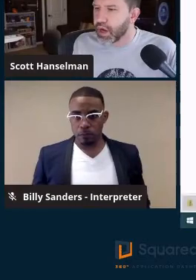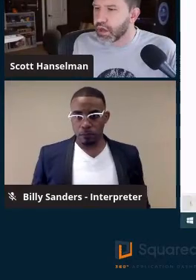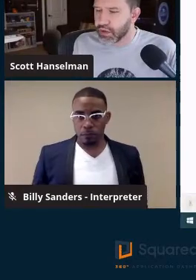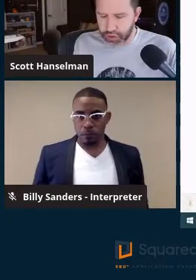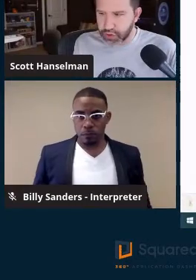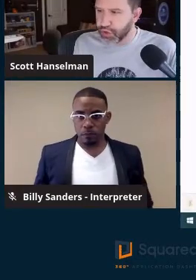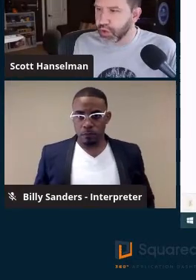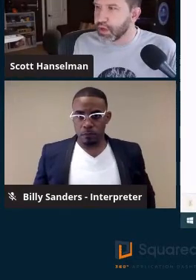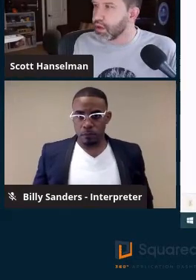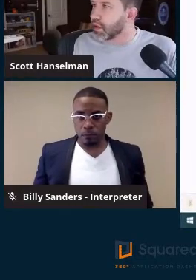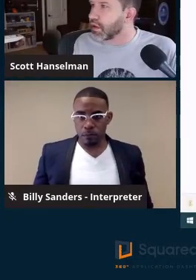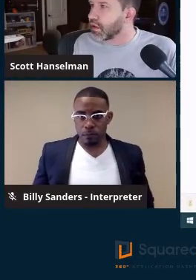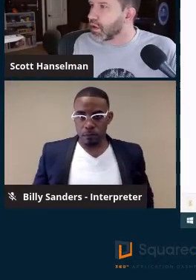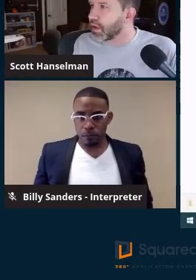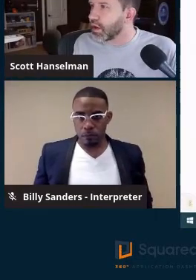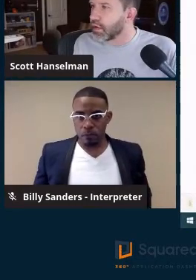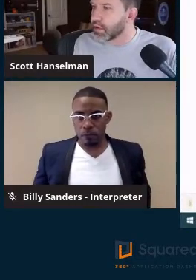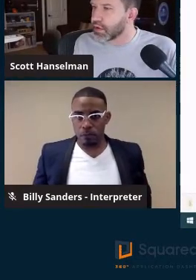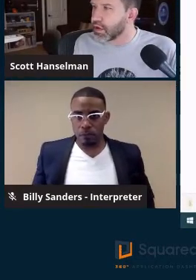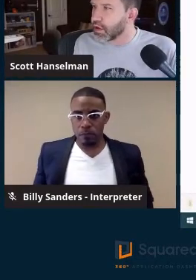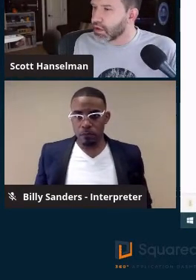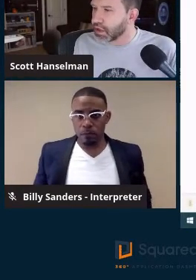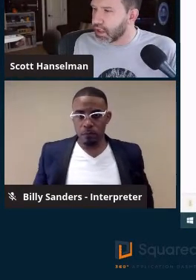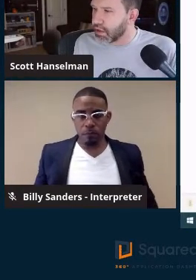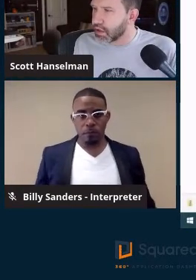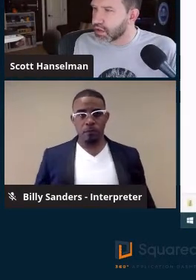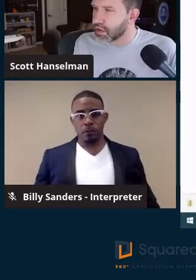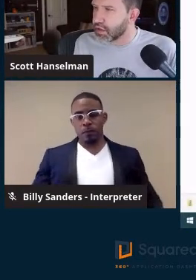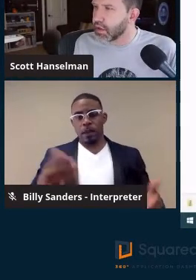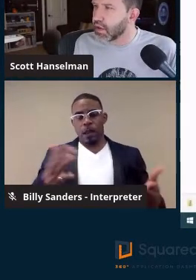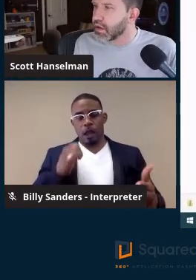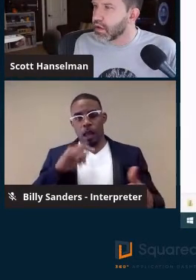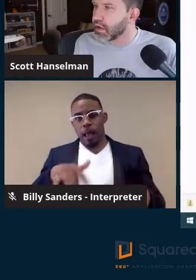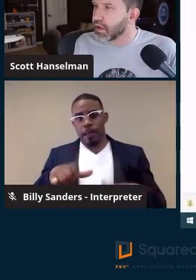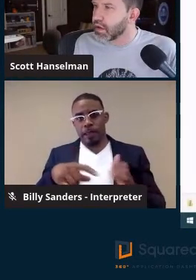Why not just do it? There we go. So here I'll take this